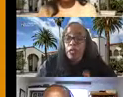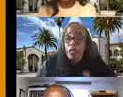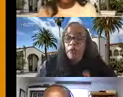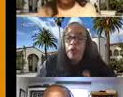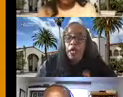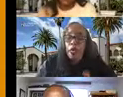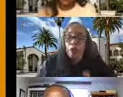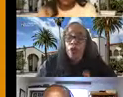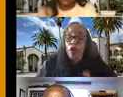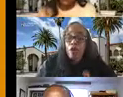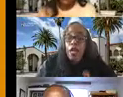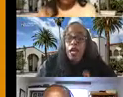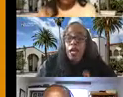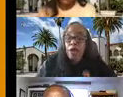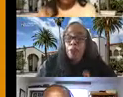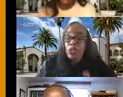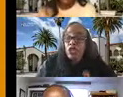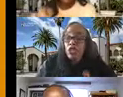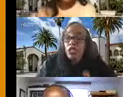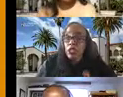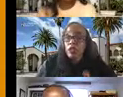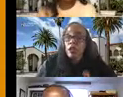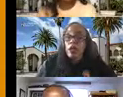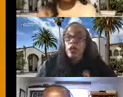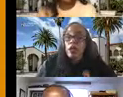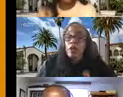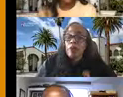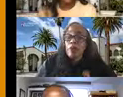meet. And part of that affirmation